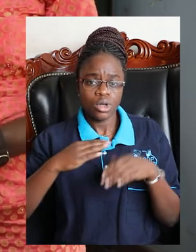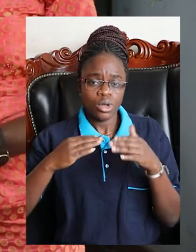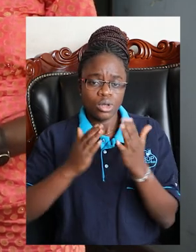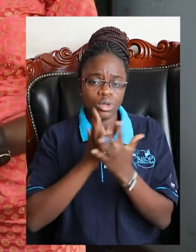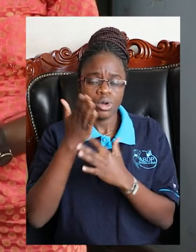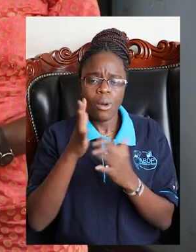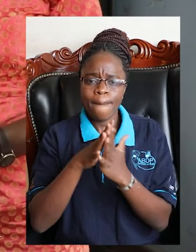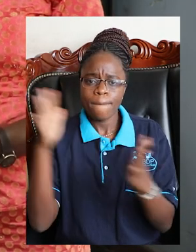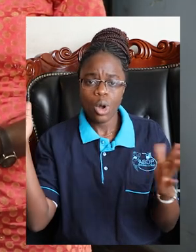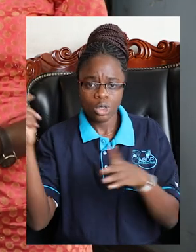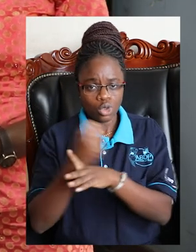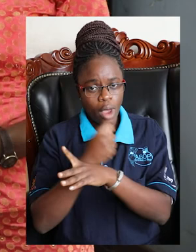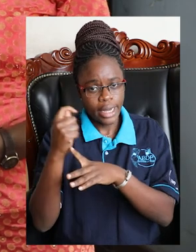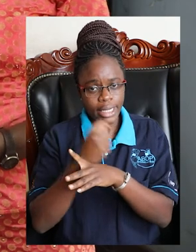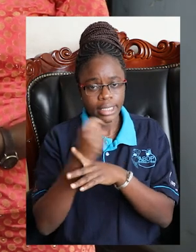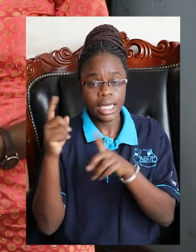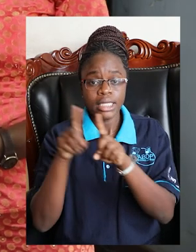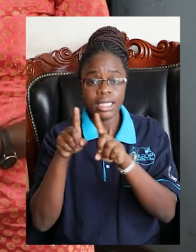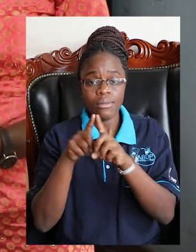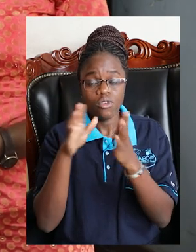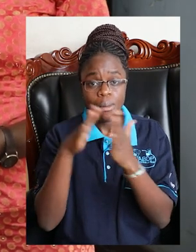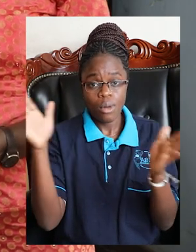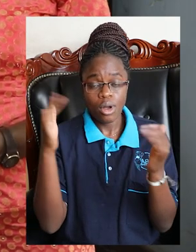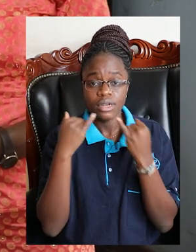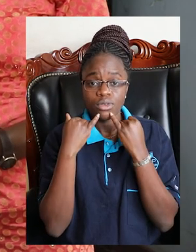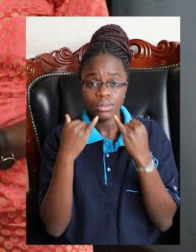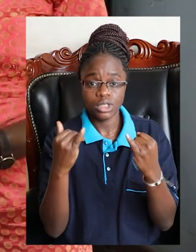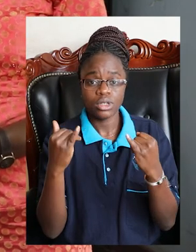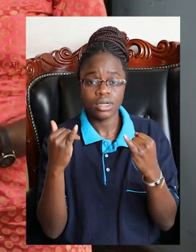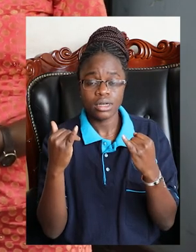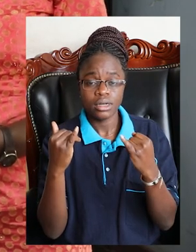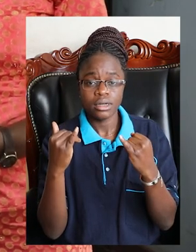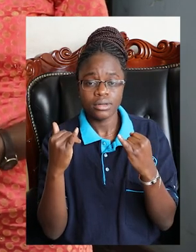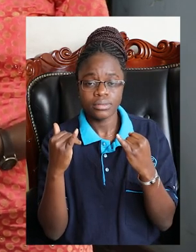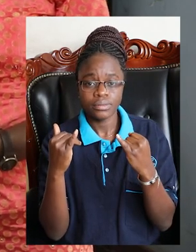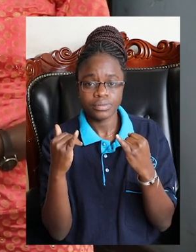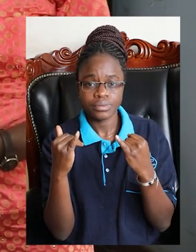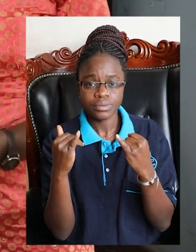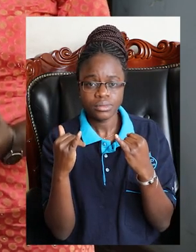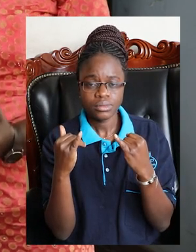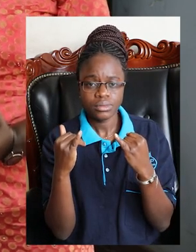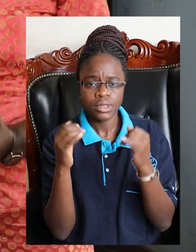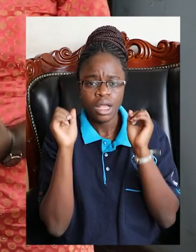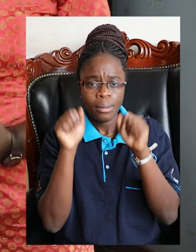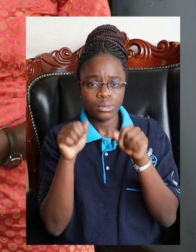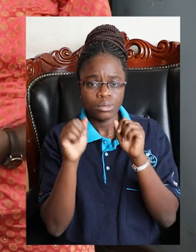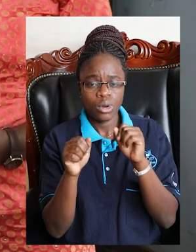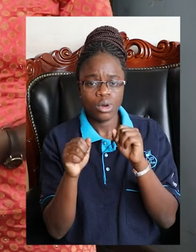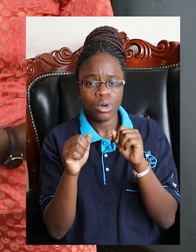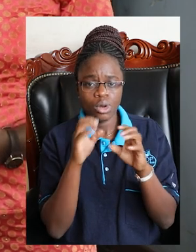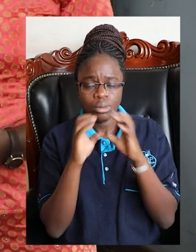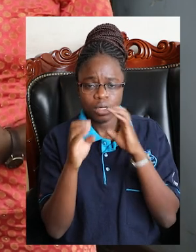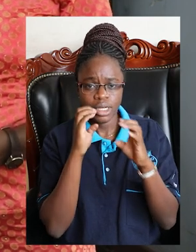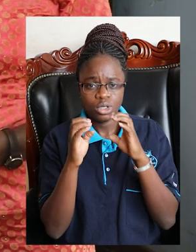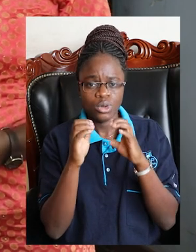enhance through further trainings. And also, for more information, get back to